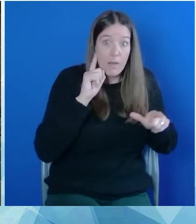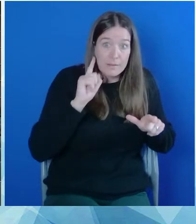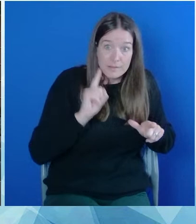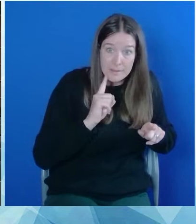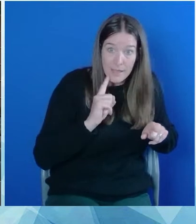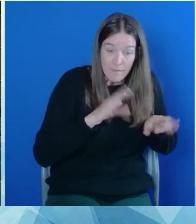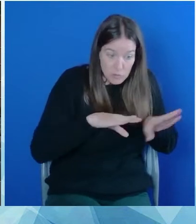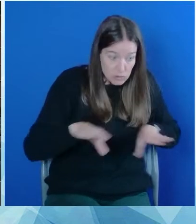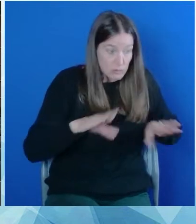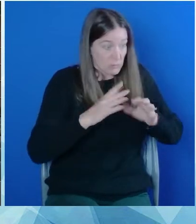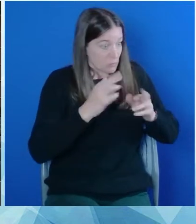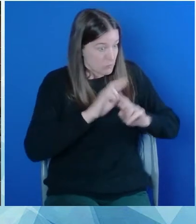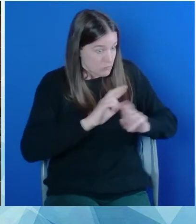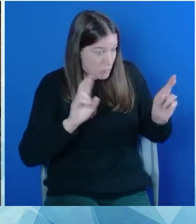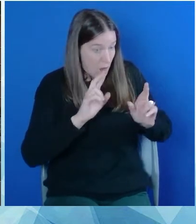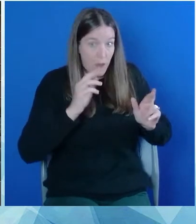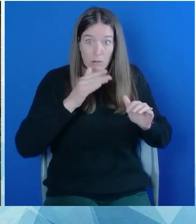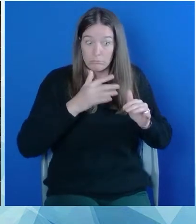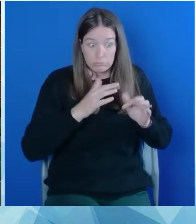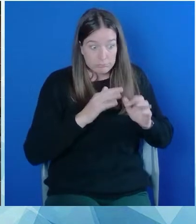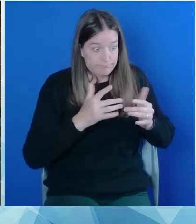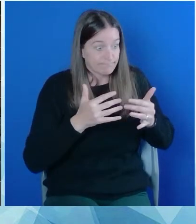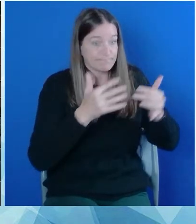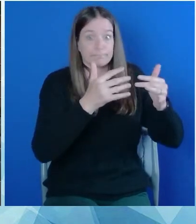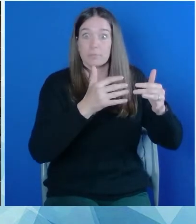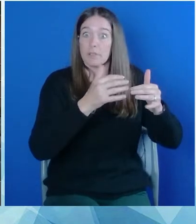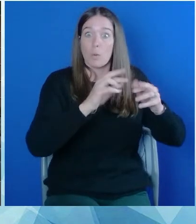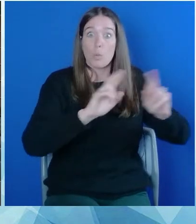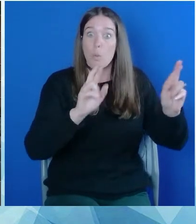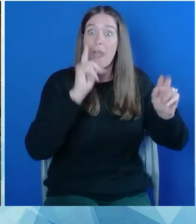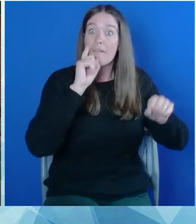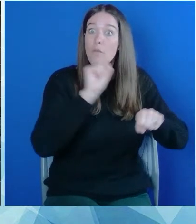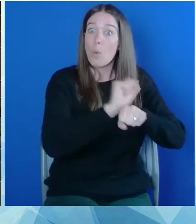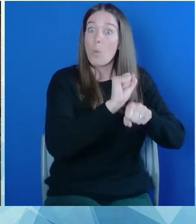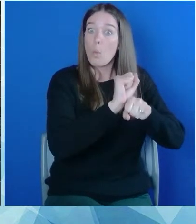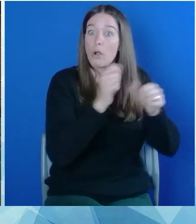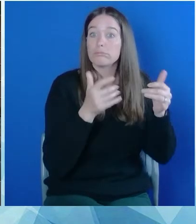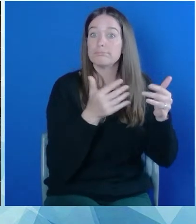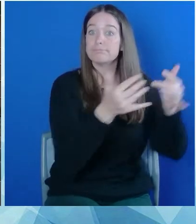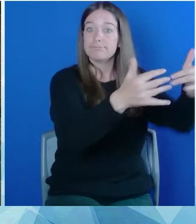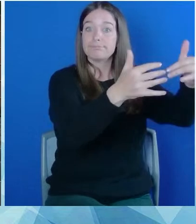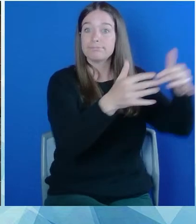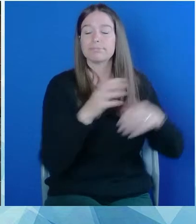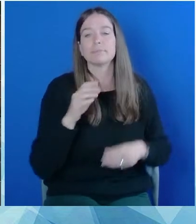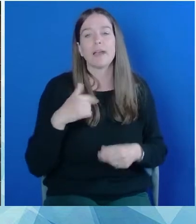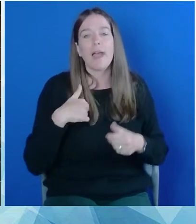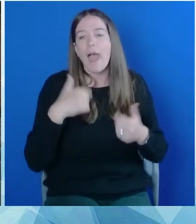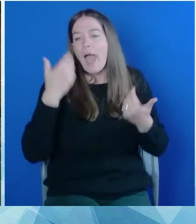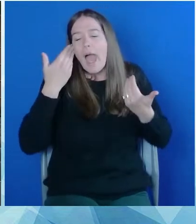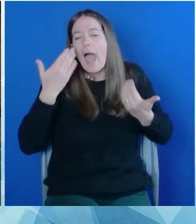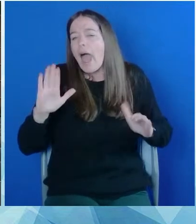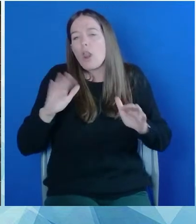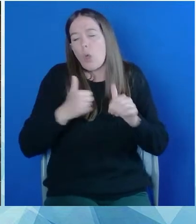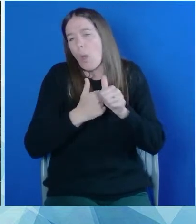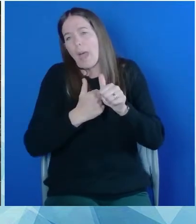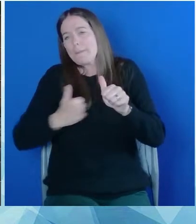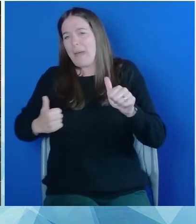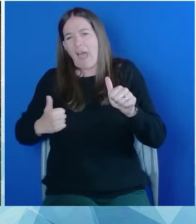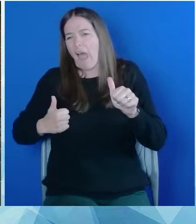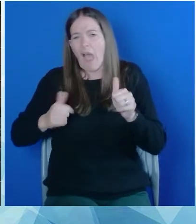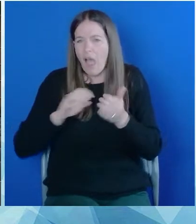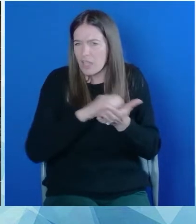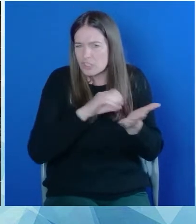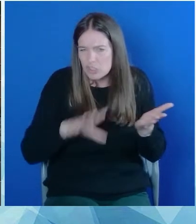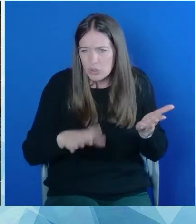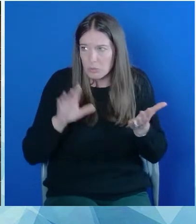workforce and be ready. I don't know the numbers. I didn't verify how far behind students here are. I don't know how accurate his statements